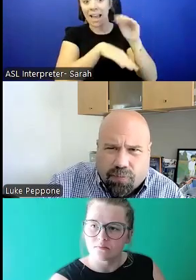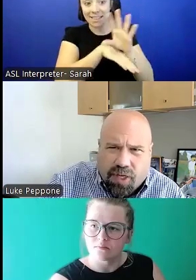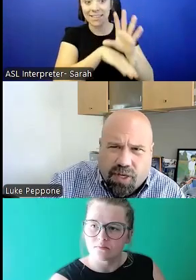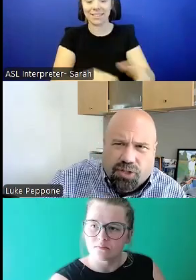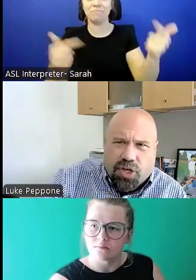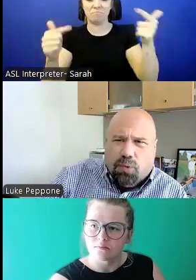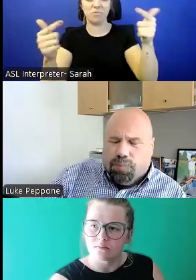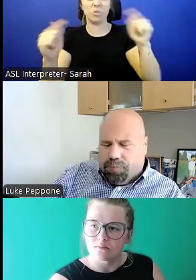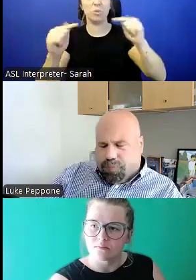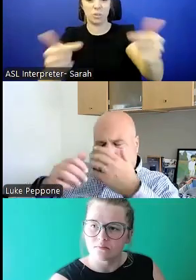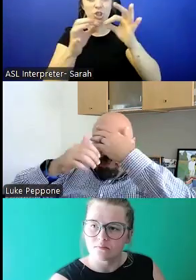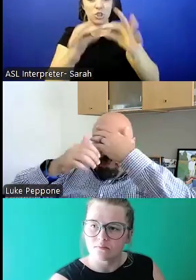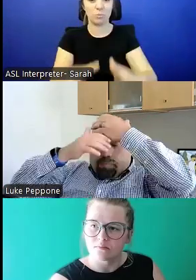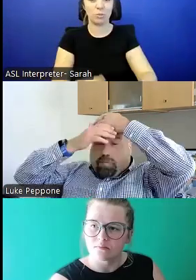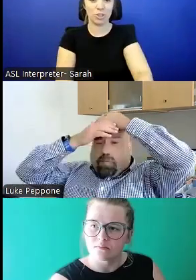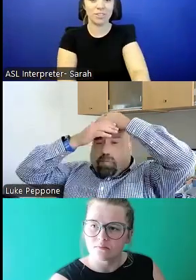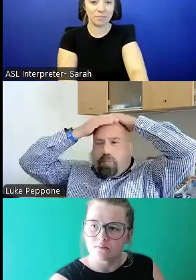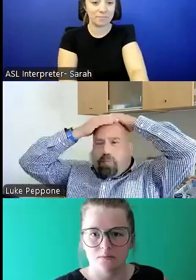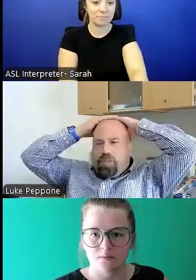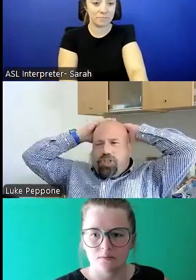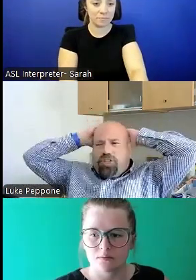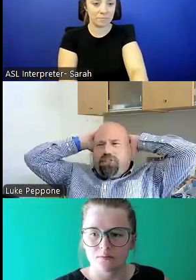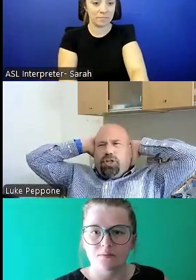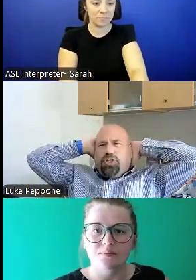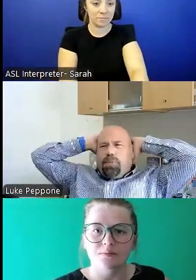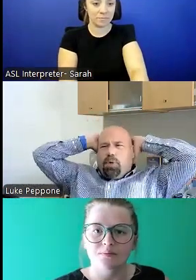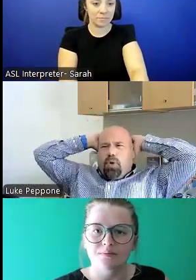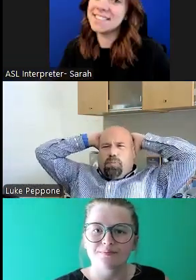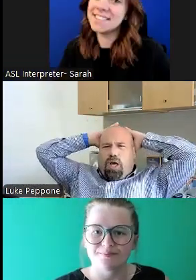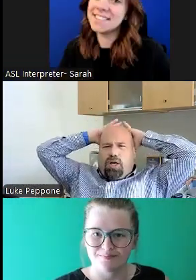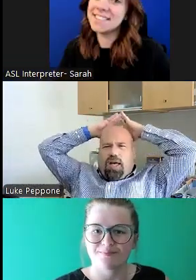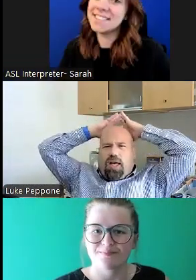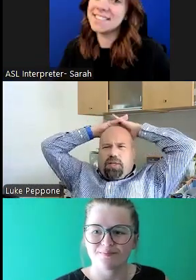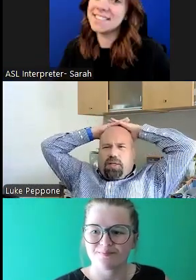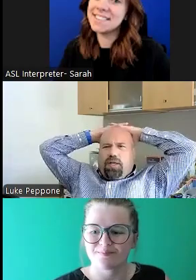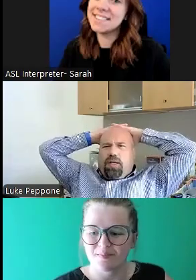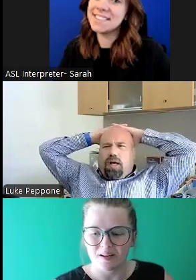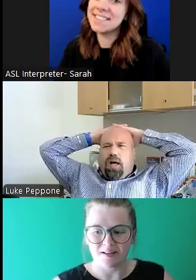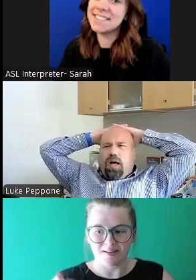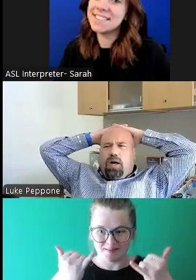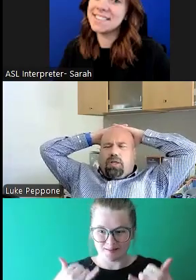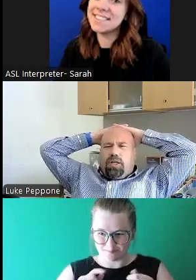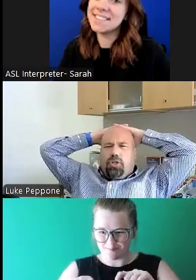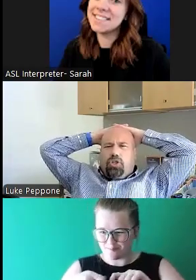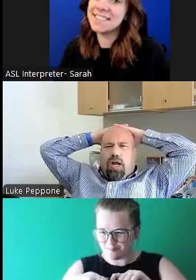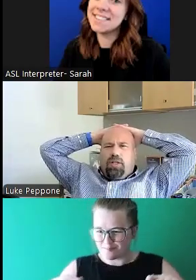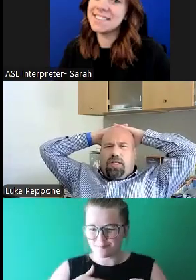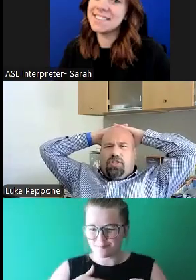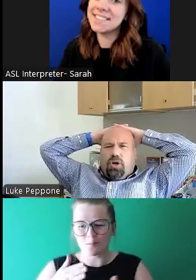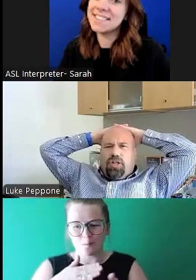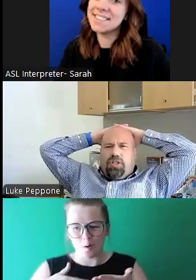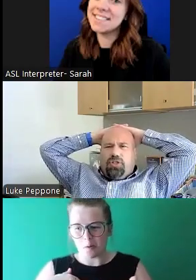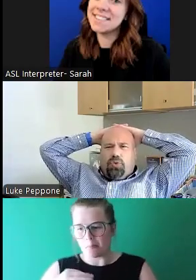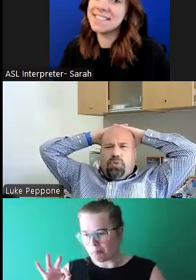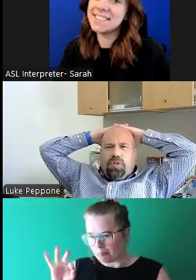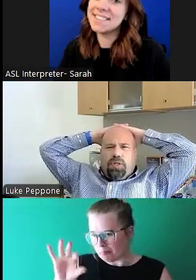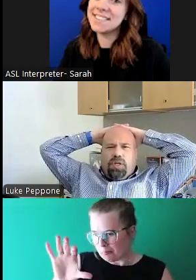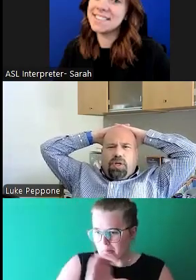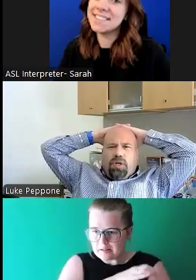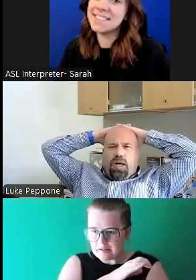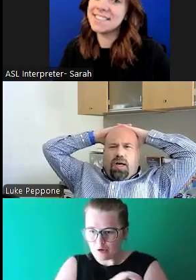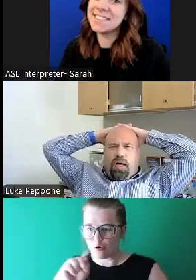So just to finish up, a quick plug on our clinical trial that's starting